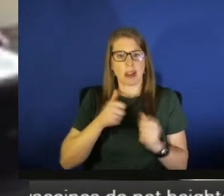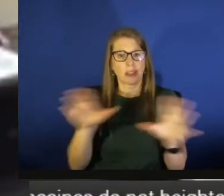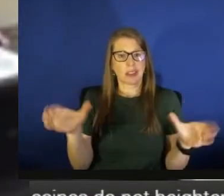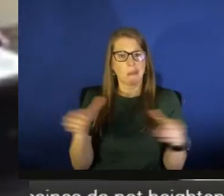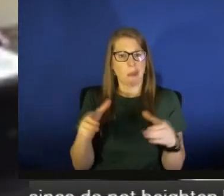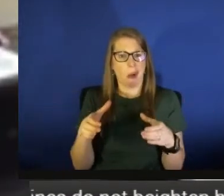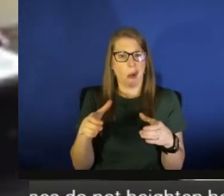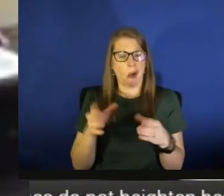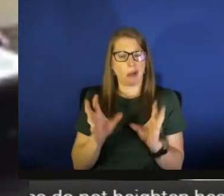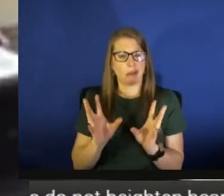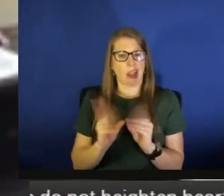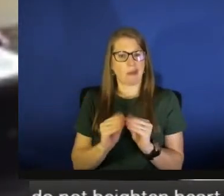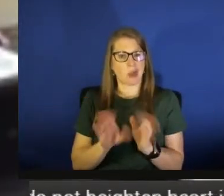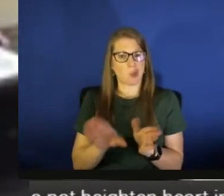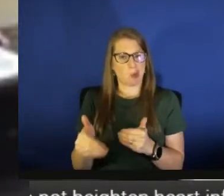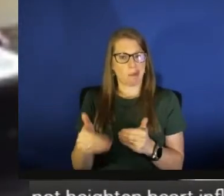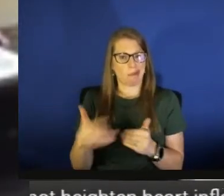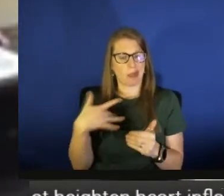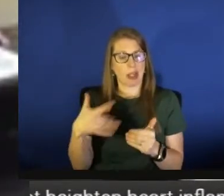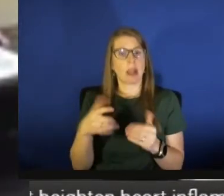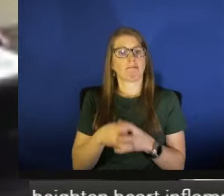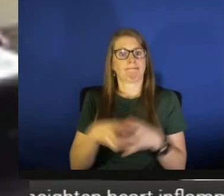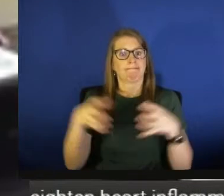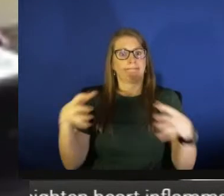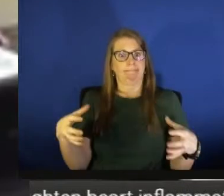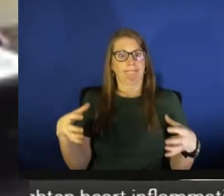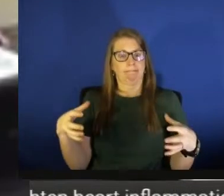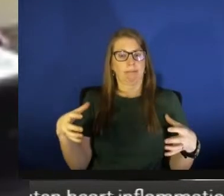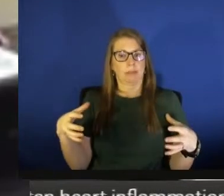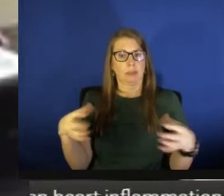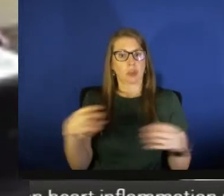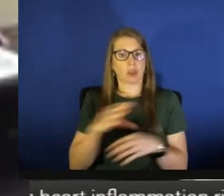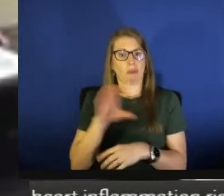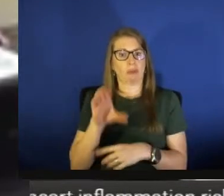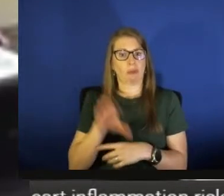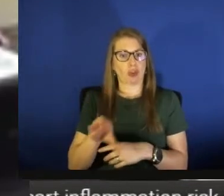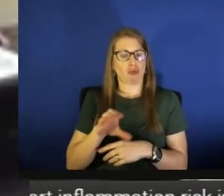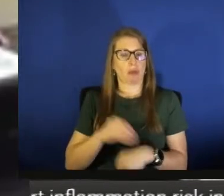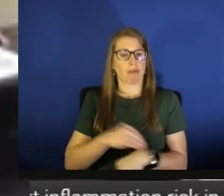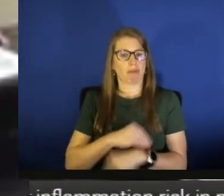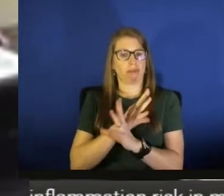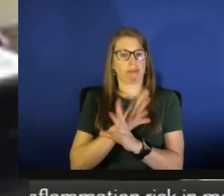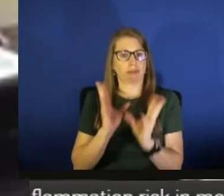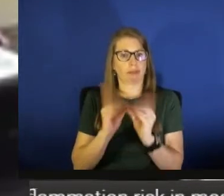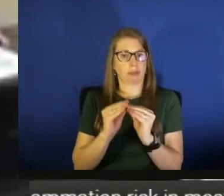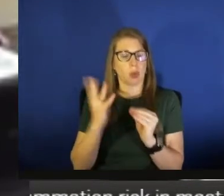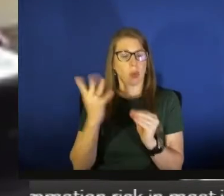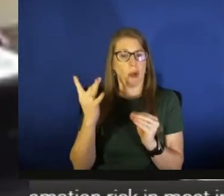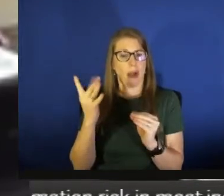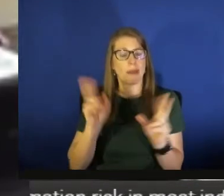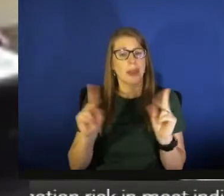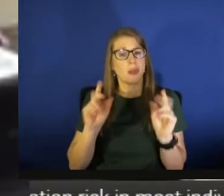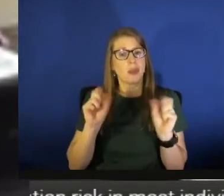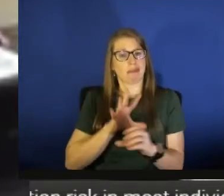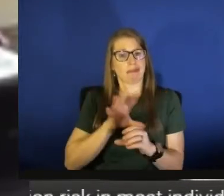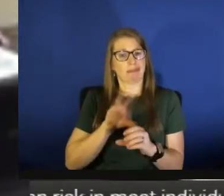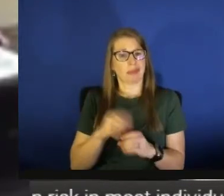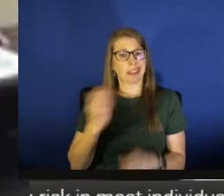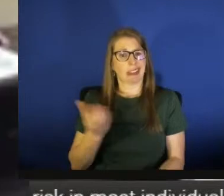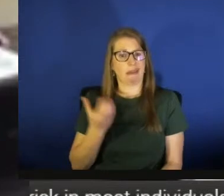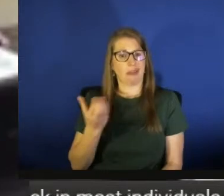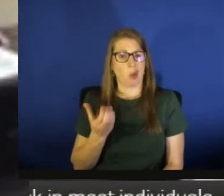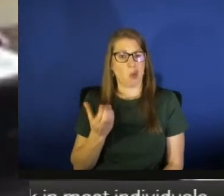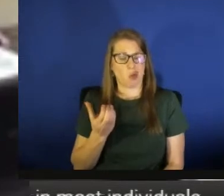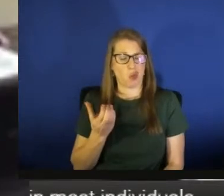room, and we expanded that out to doing that virtually also, so people could participate on their cell phones. And we've since